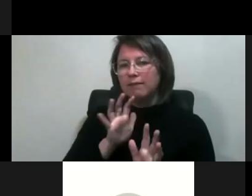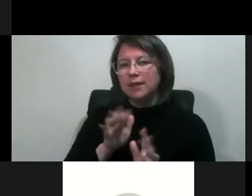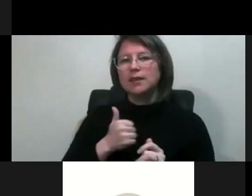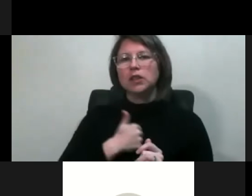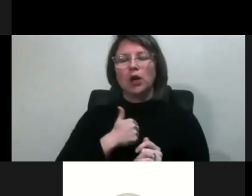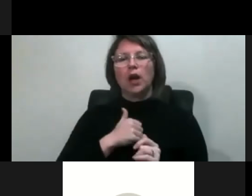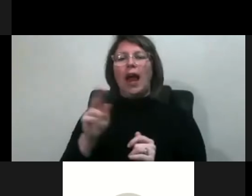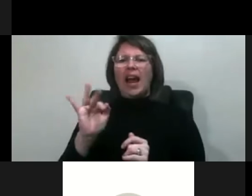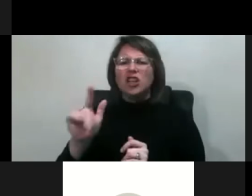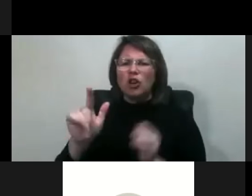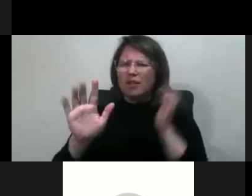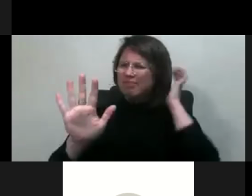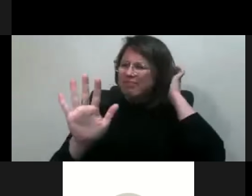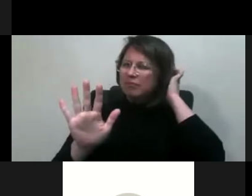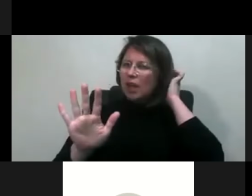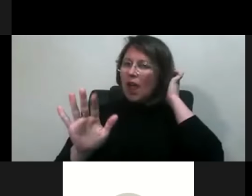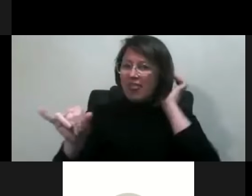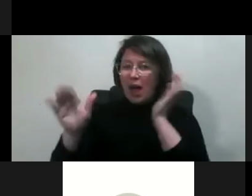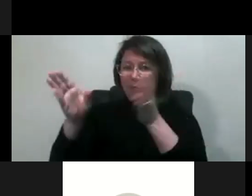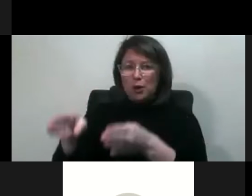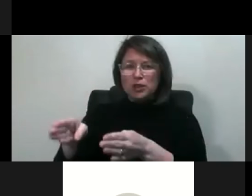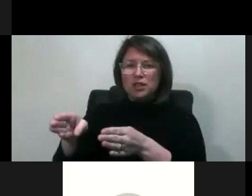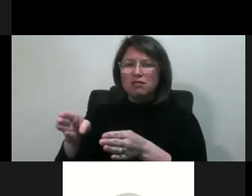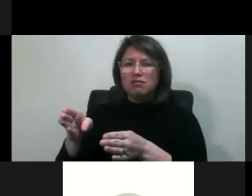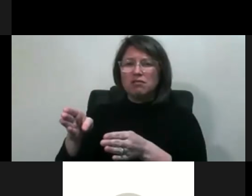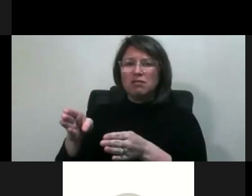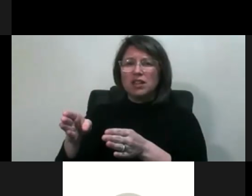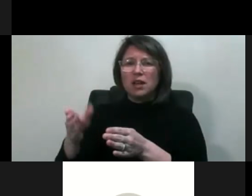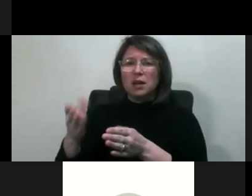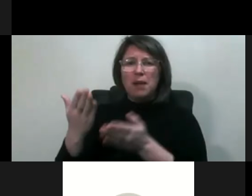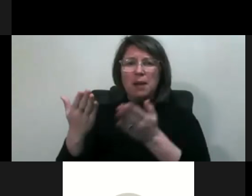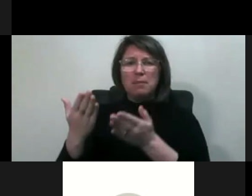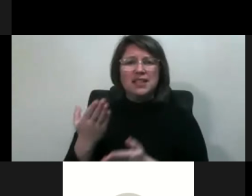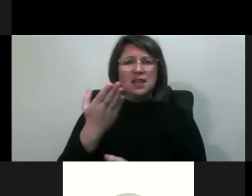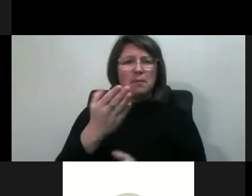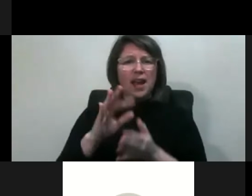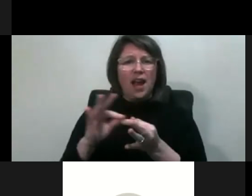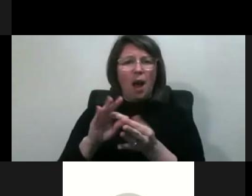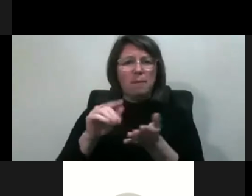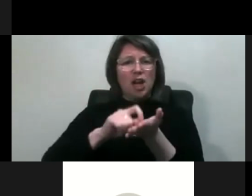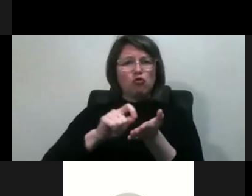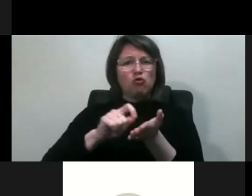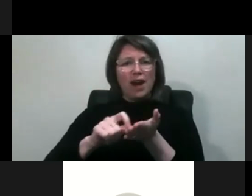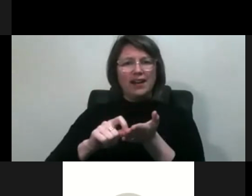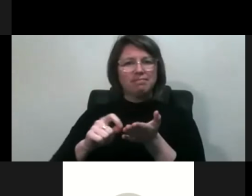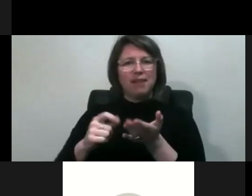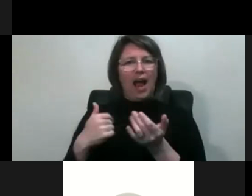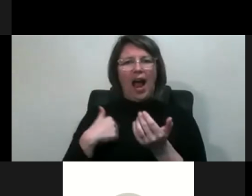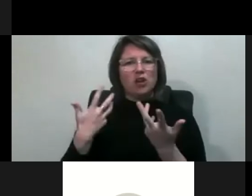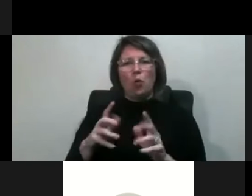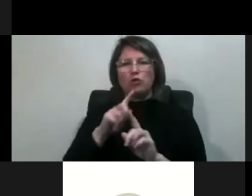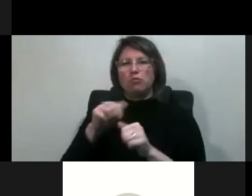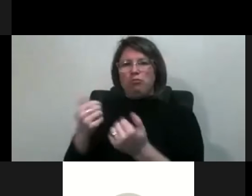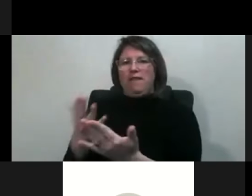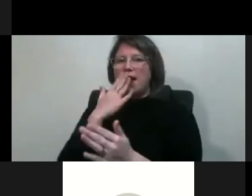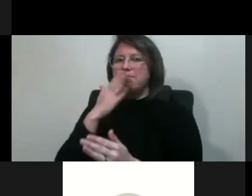You know, Angel, if that person could maybe submit that comment in writing, I off the top of my head, I don't want to give a bad answer,